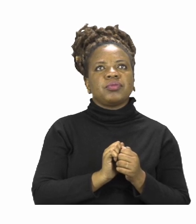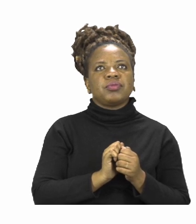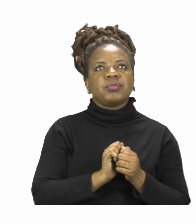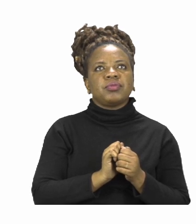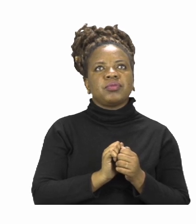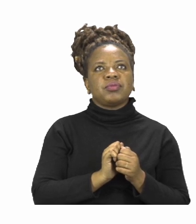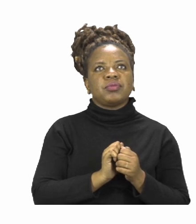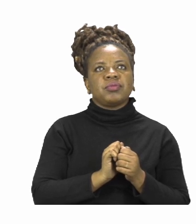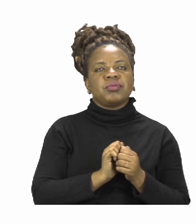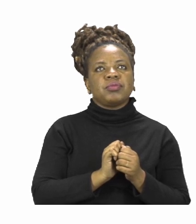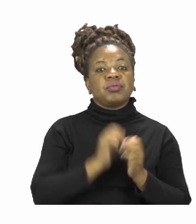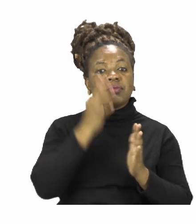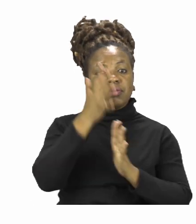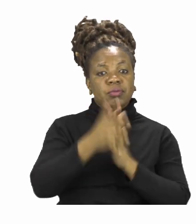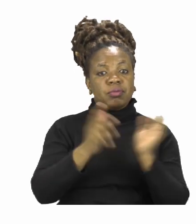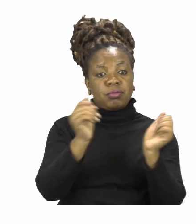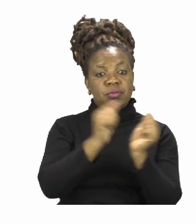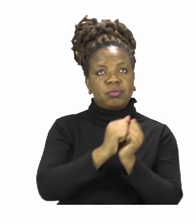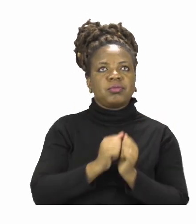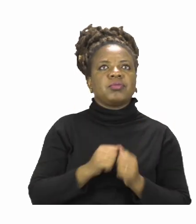Please repeat after me.